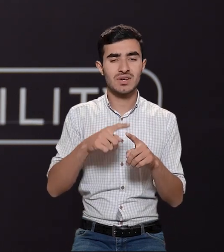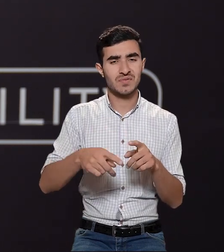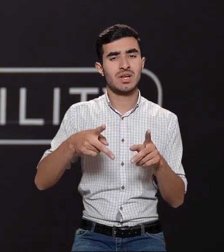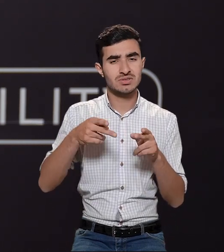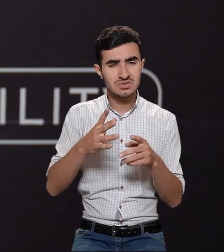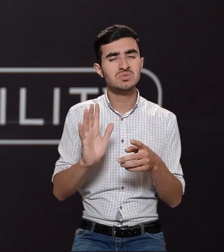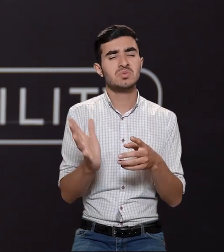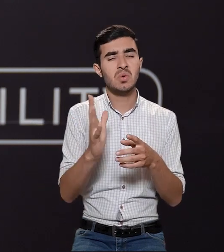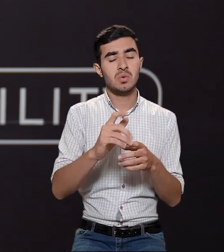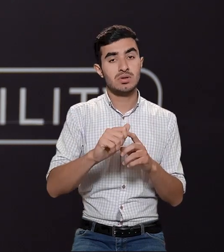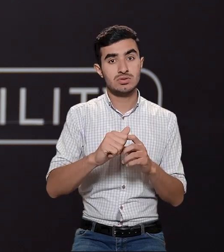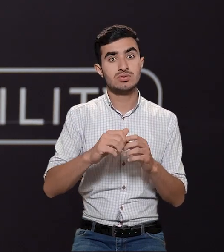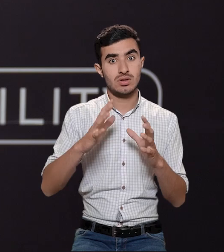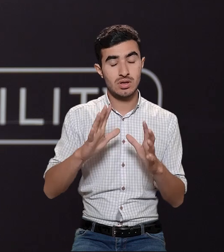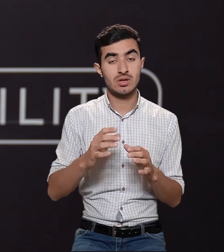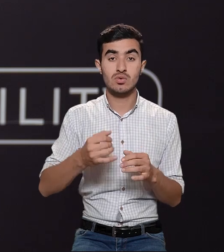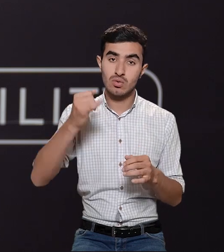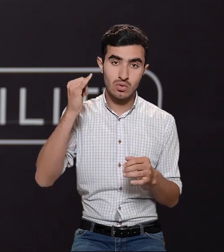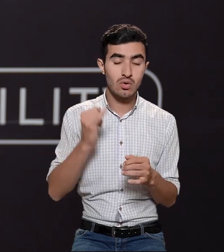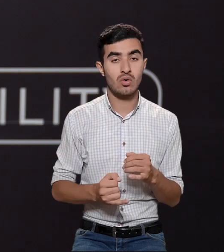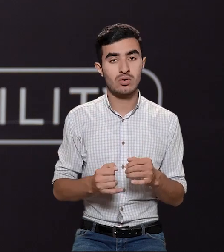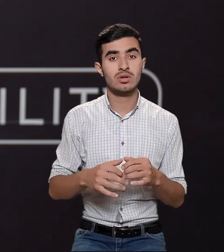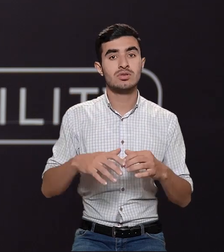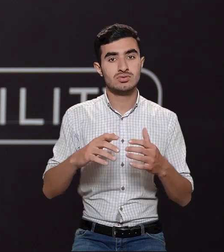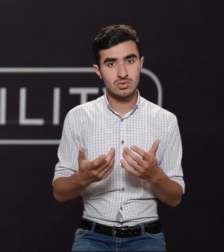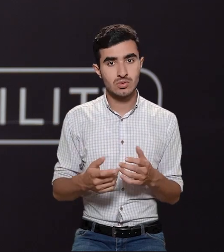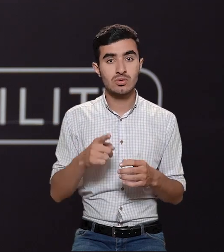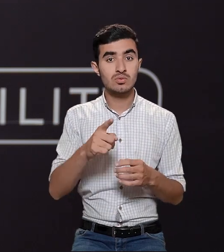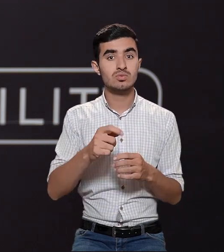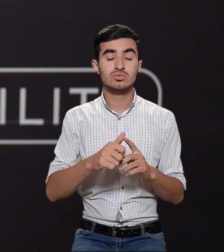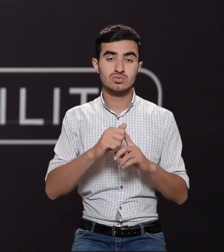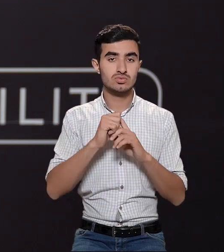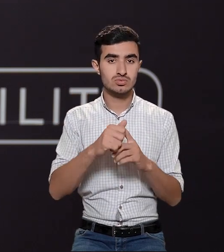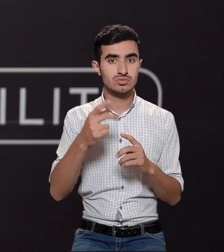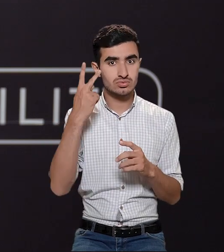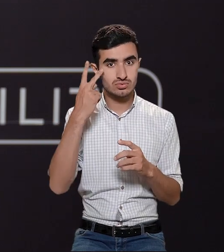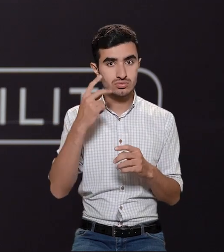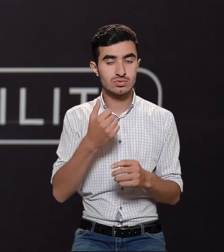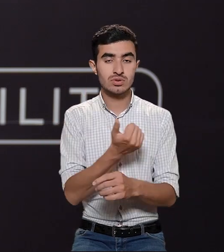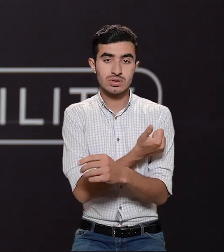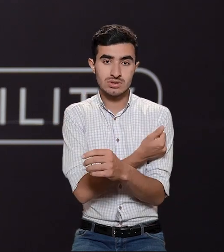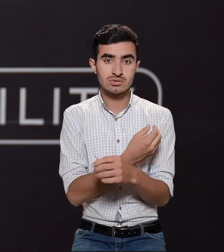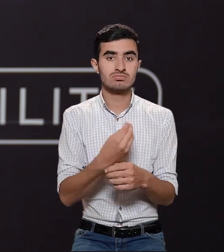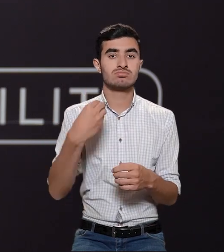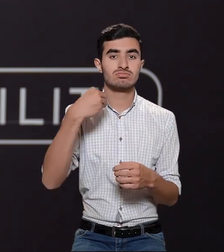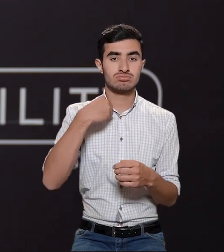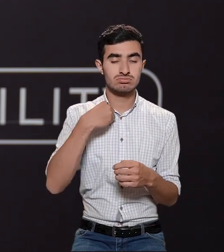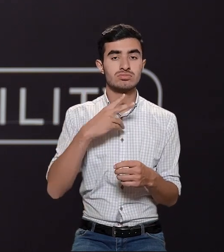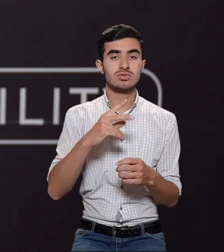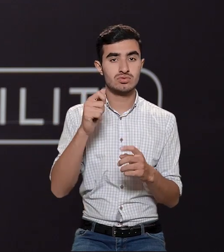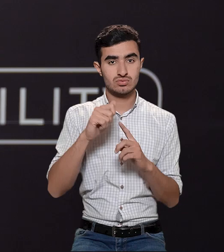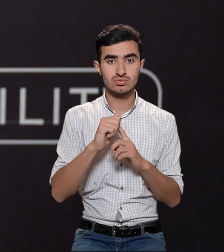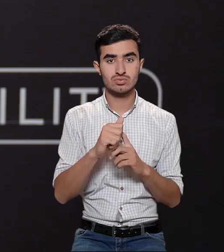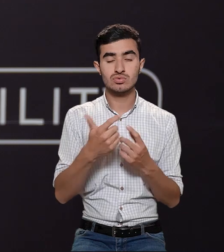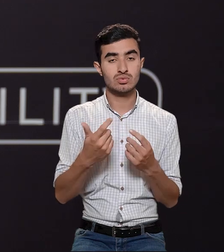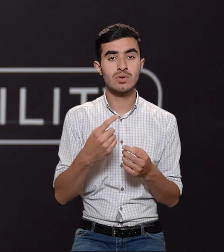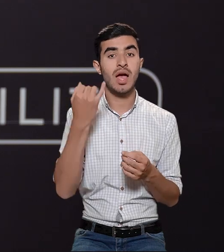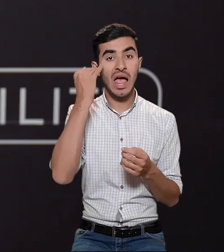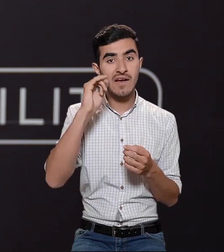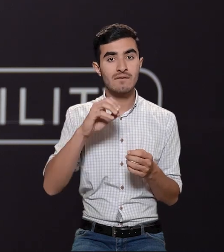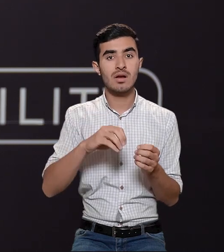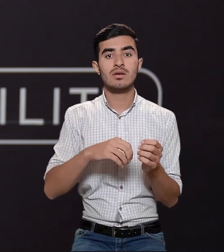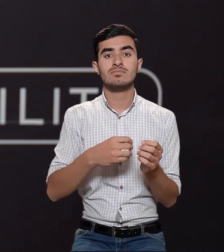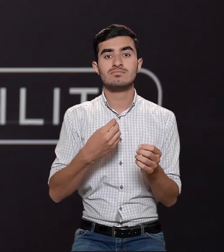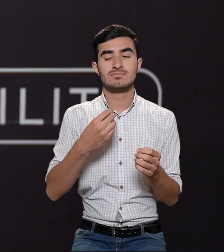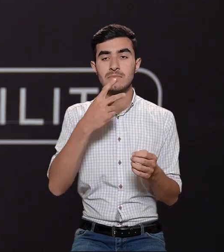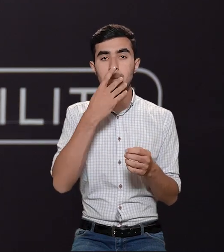as anesthesiologist, standing on the head of the patient, you are taking care of everything which is happening. If